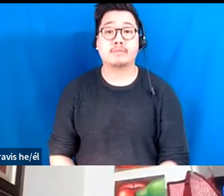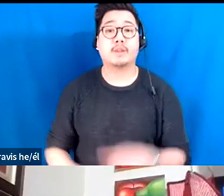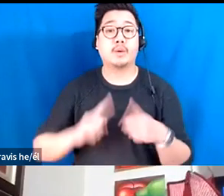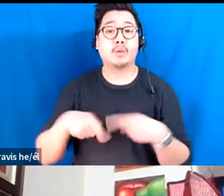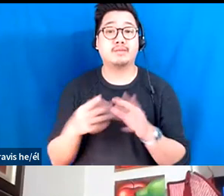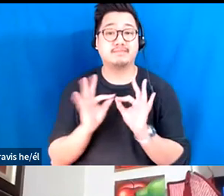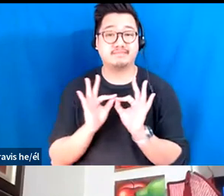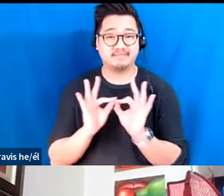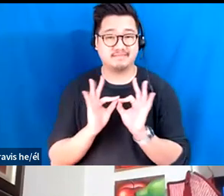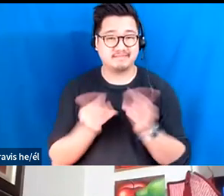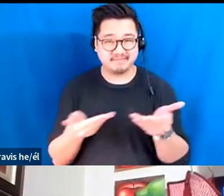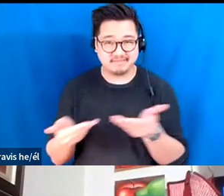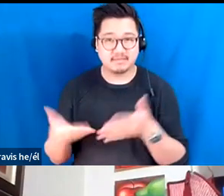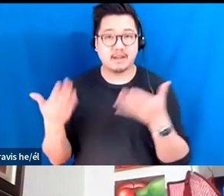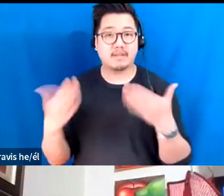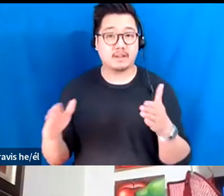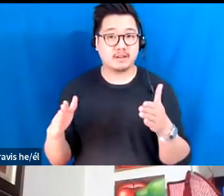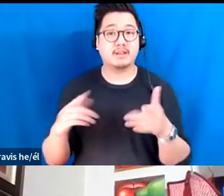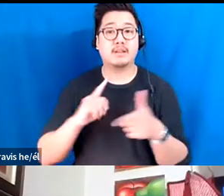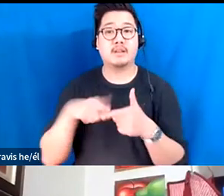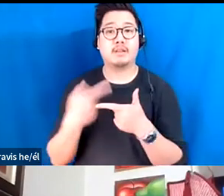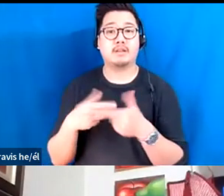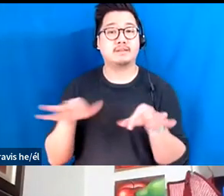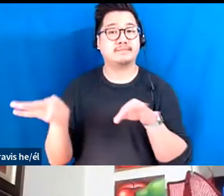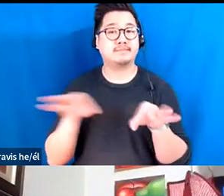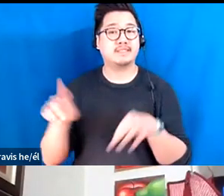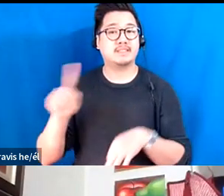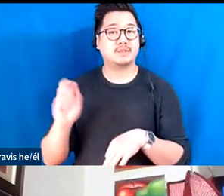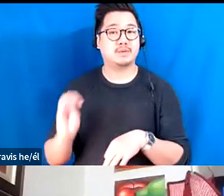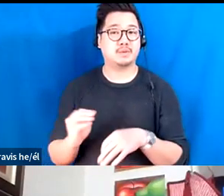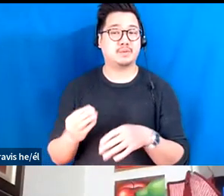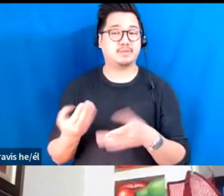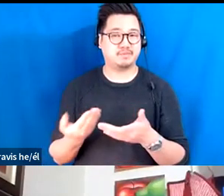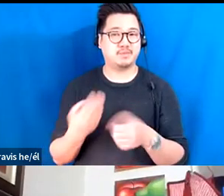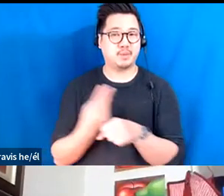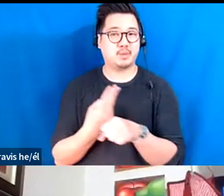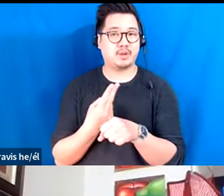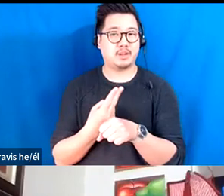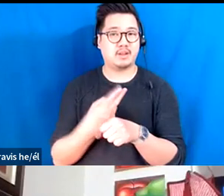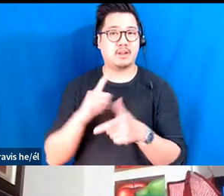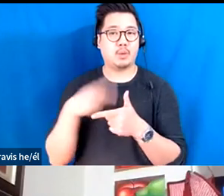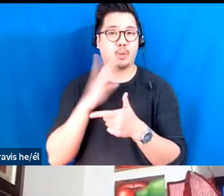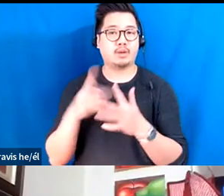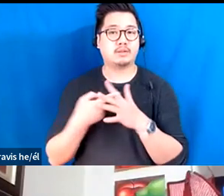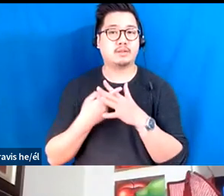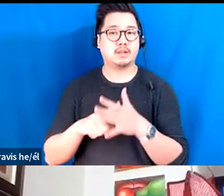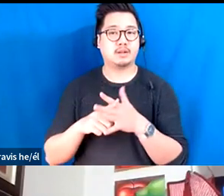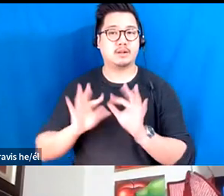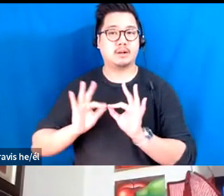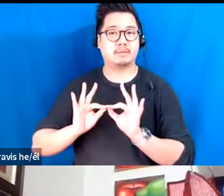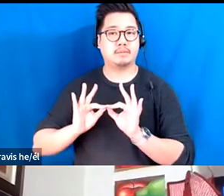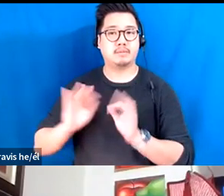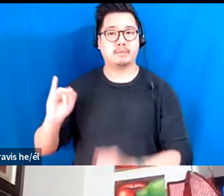finish introducing themselves and providing zoom instructions we will activate activate the interpretation